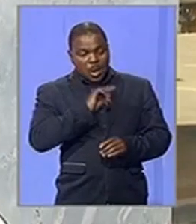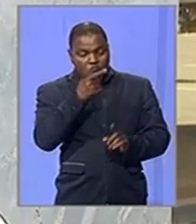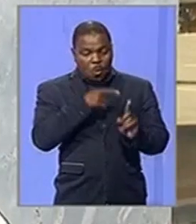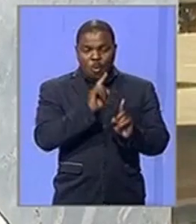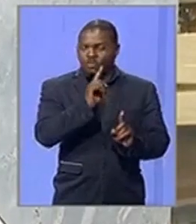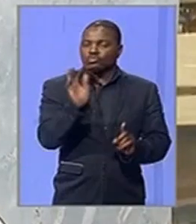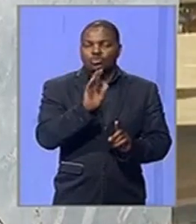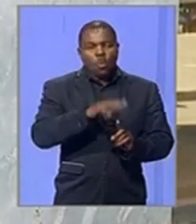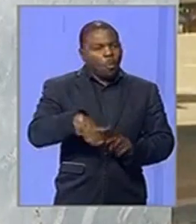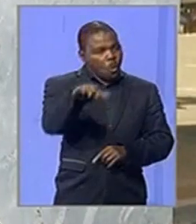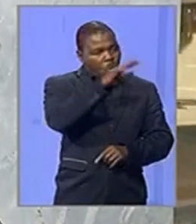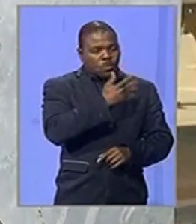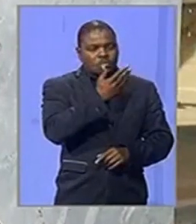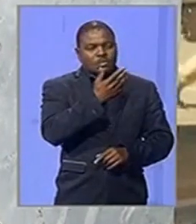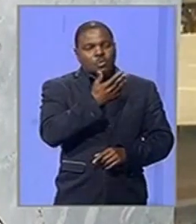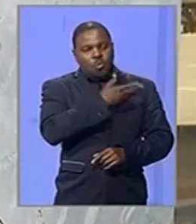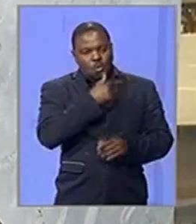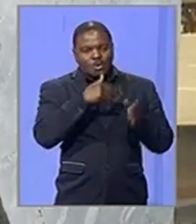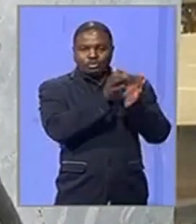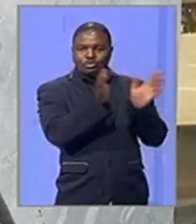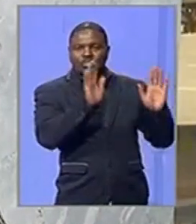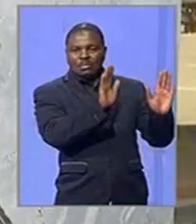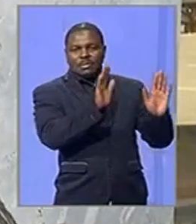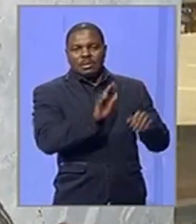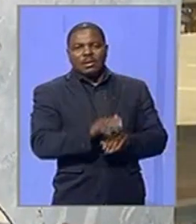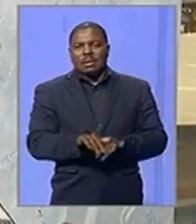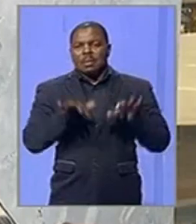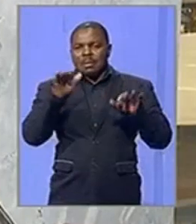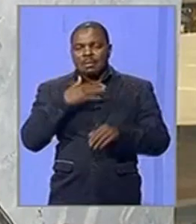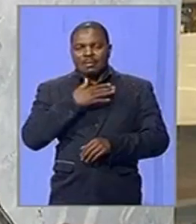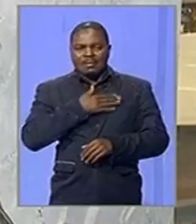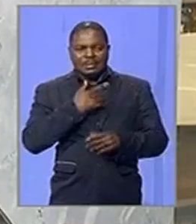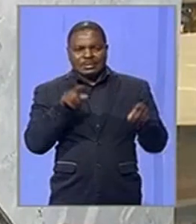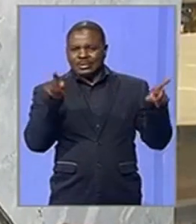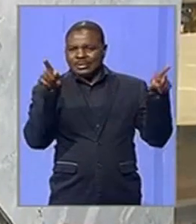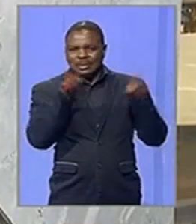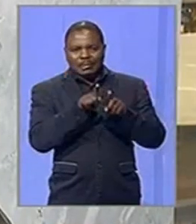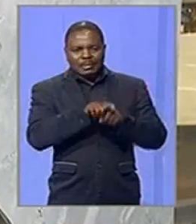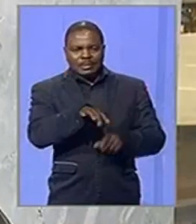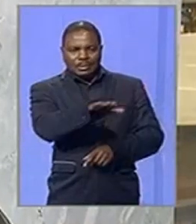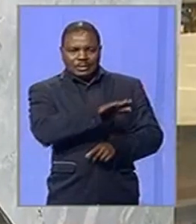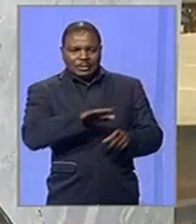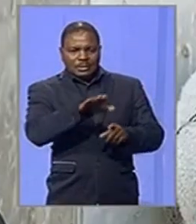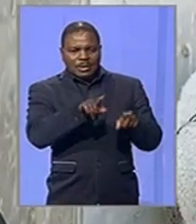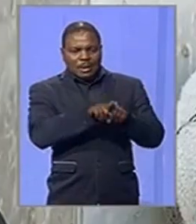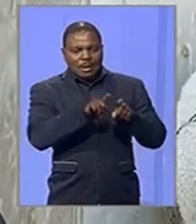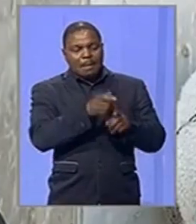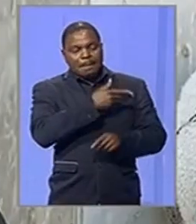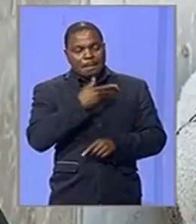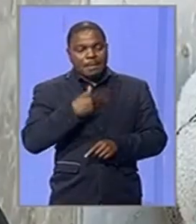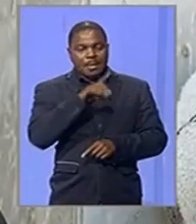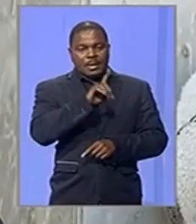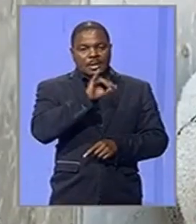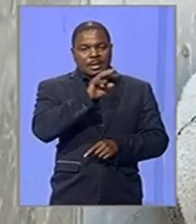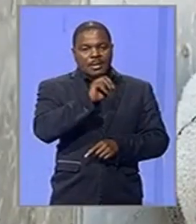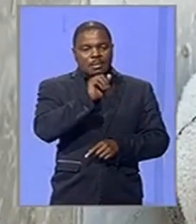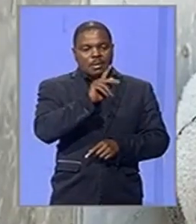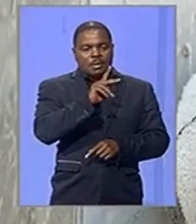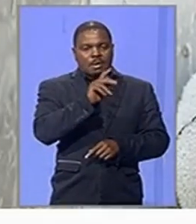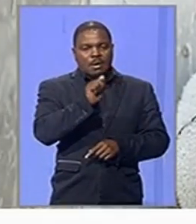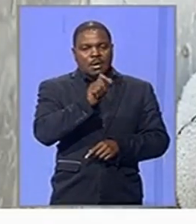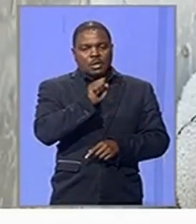is about the women in general. Ba ifumanang ba le maemong a tshwanare ya mme Dimakatso. Hona le batho ba bangata ba ntse ba hola